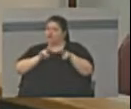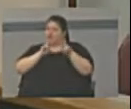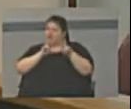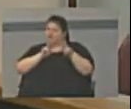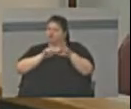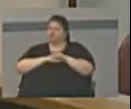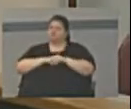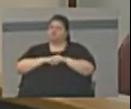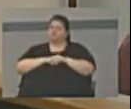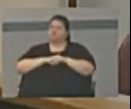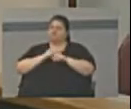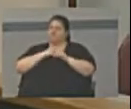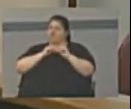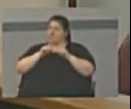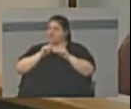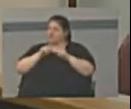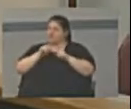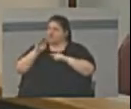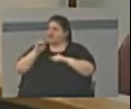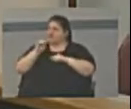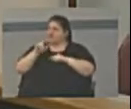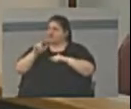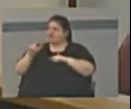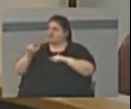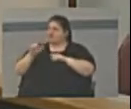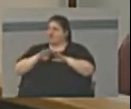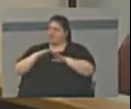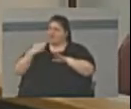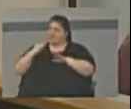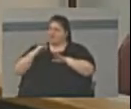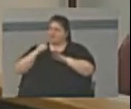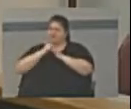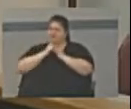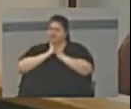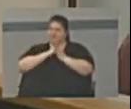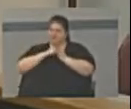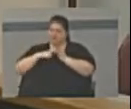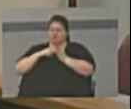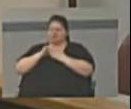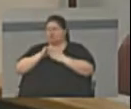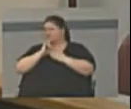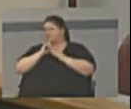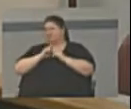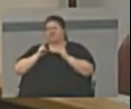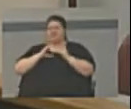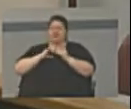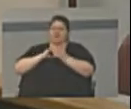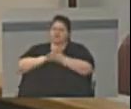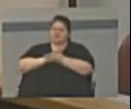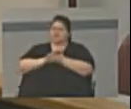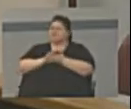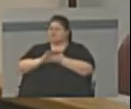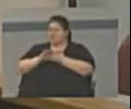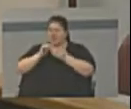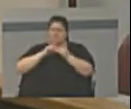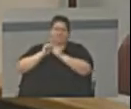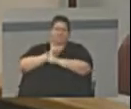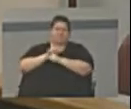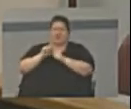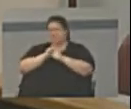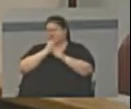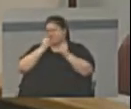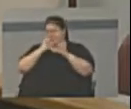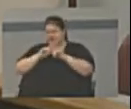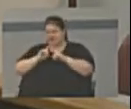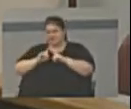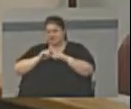I attended the MML opening of the legislature. It was very nice, very productive, met a number of people that I think